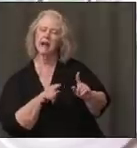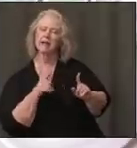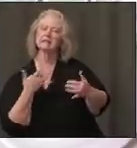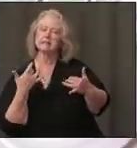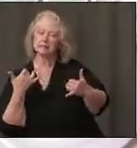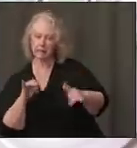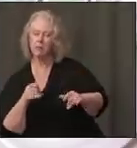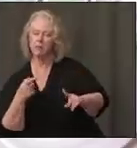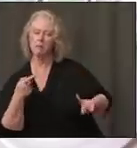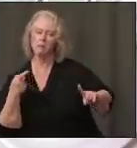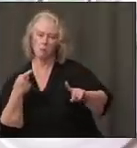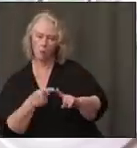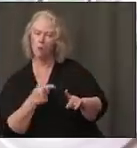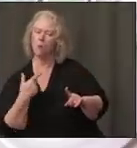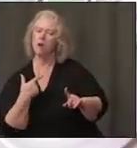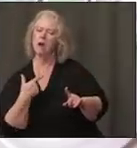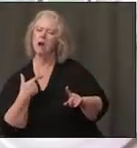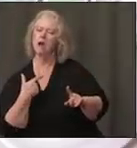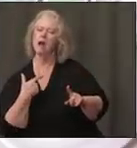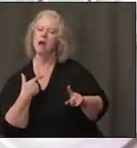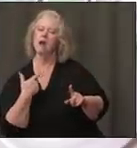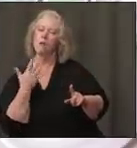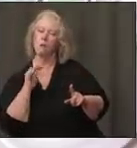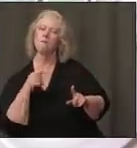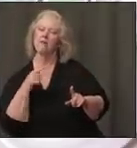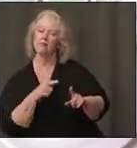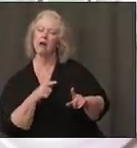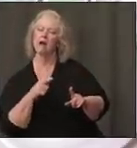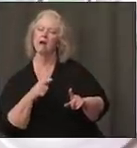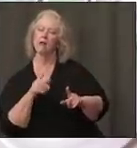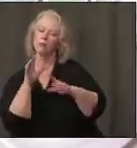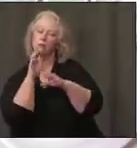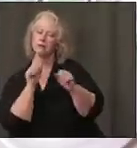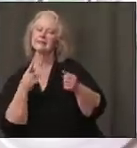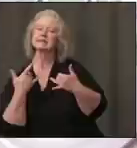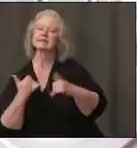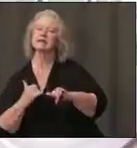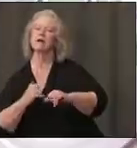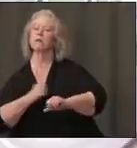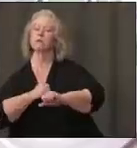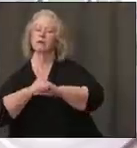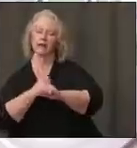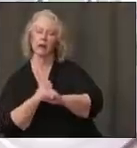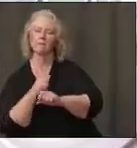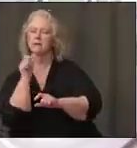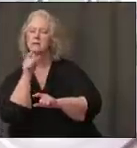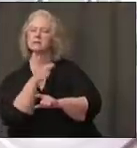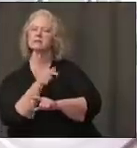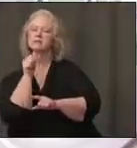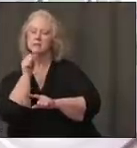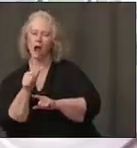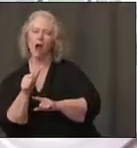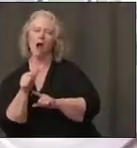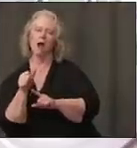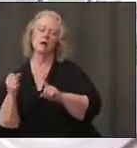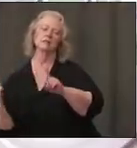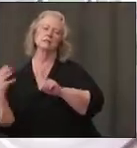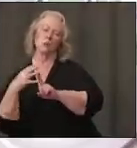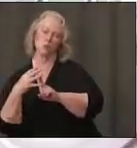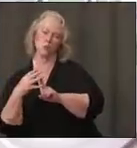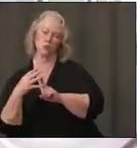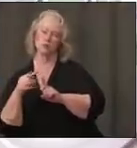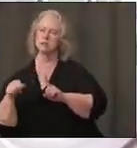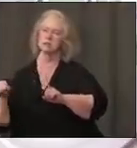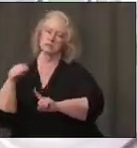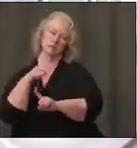wouldn't necessarily be a candidate for it because he would be protected on the front end in terms of who's able to come into contact with him. And, based